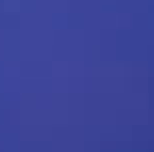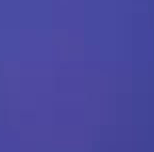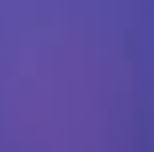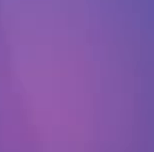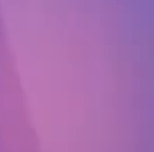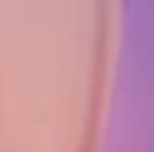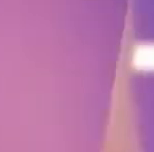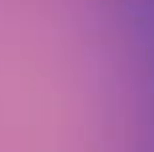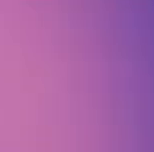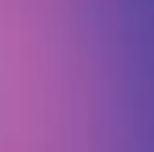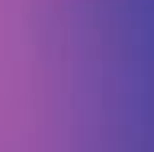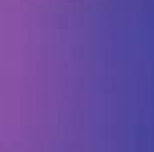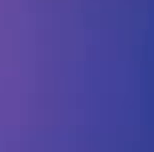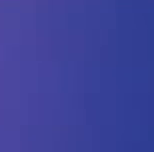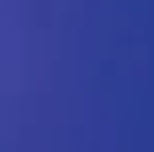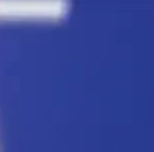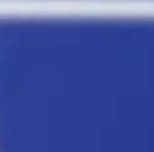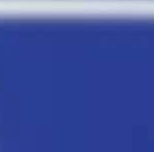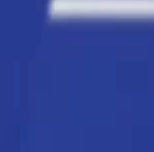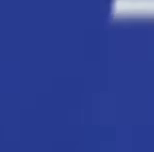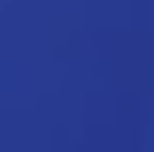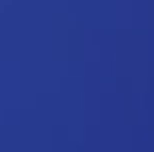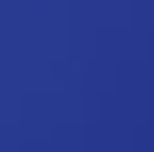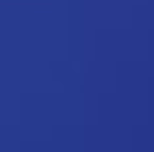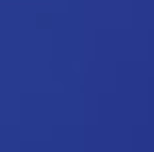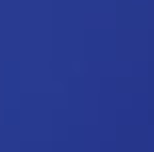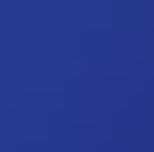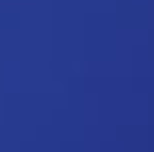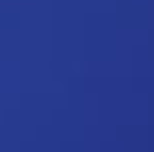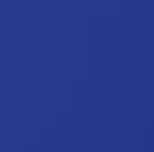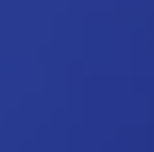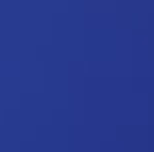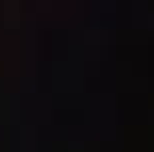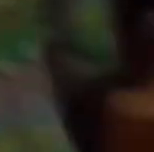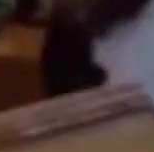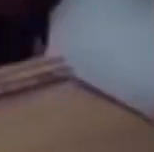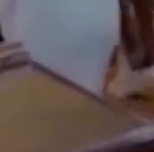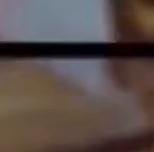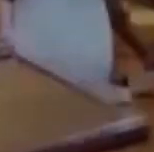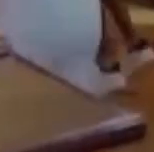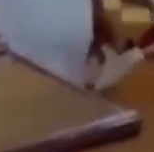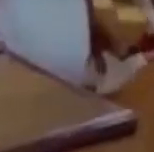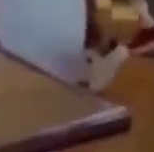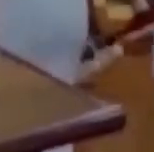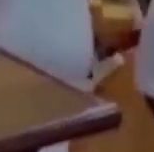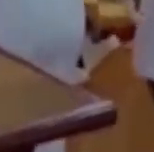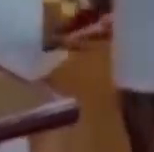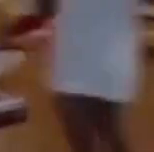Jesus Christ. No, Mungu anatarajia ukanyange hatua mbele.